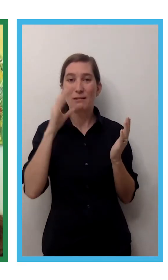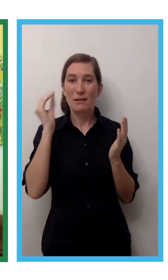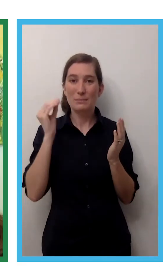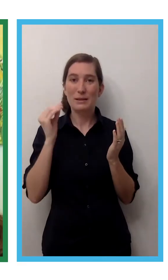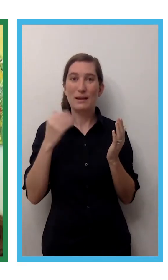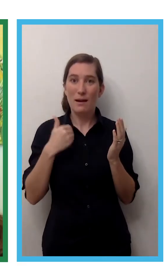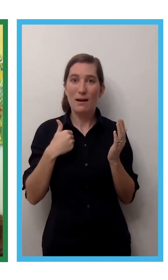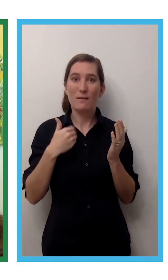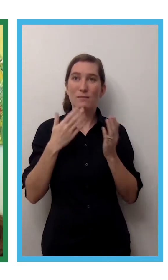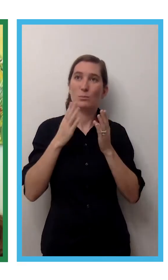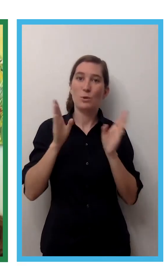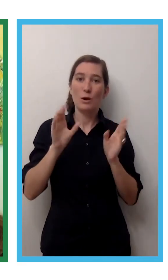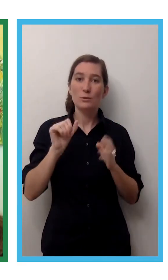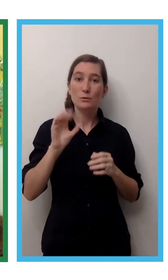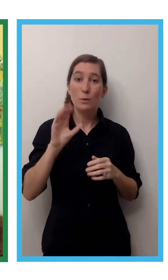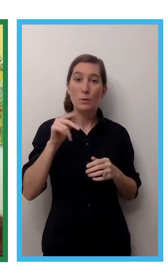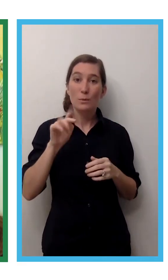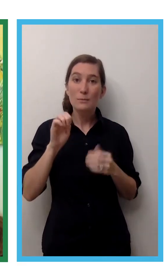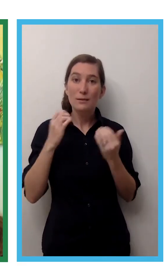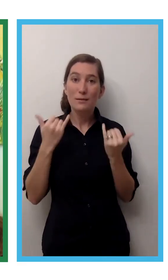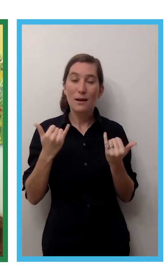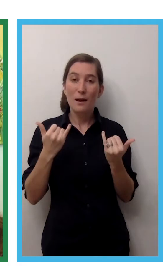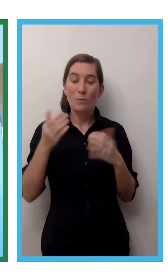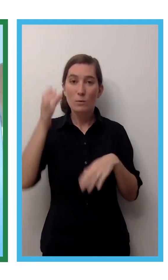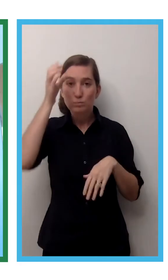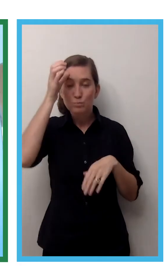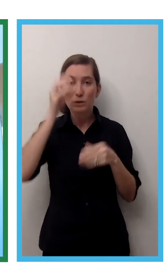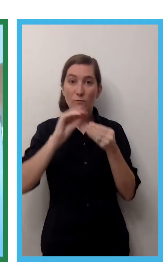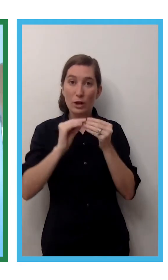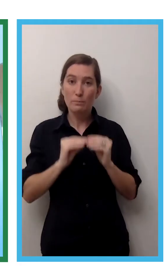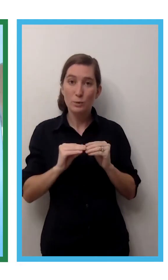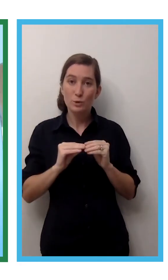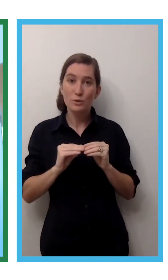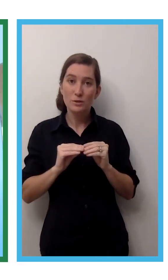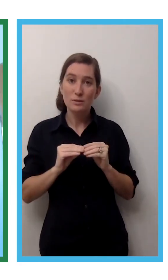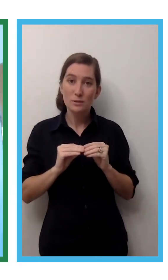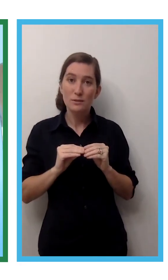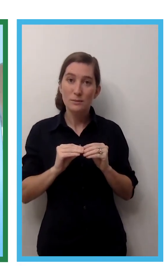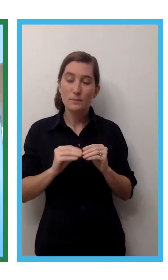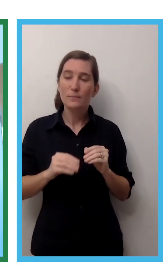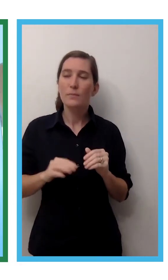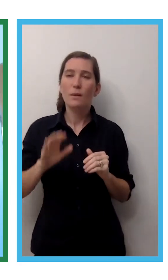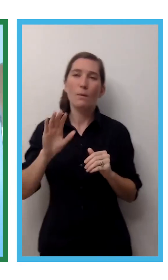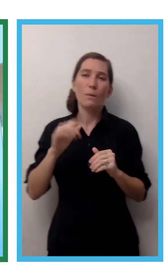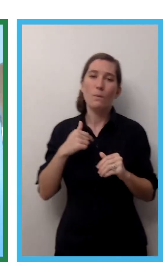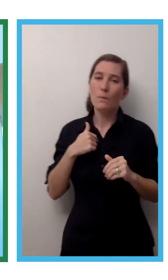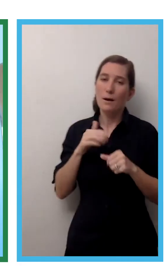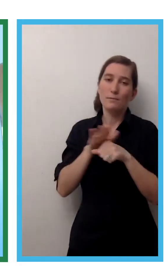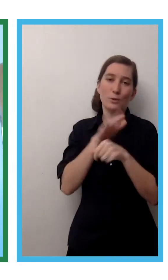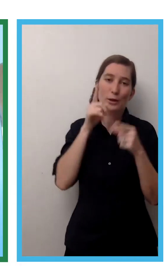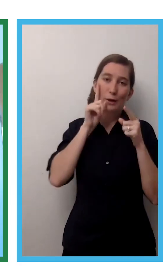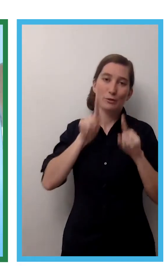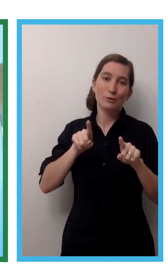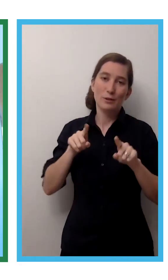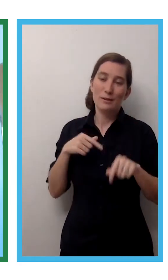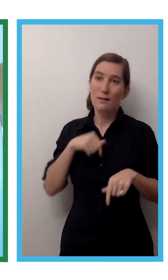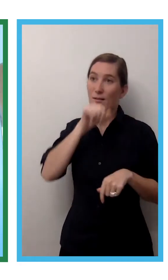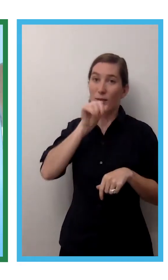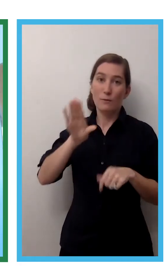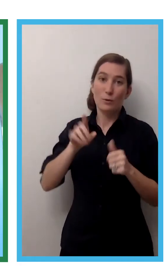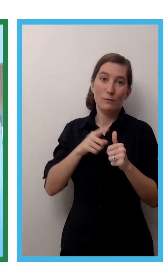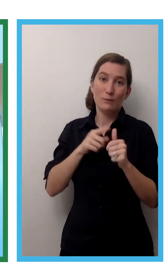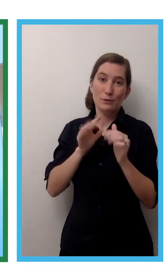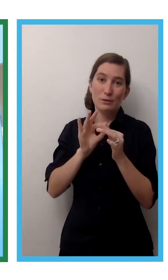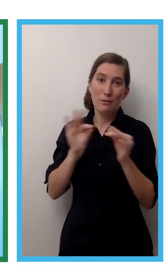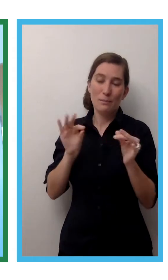think that I love that the first line that you said, I think that really encapsulates the importance of research. You know, I